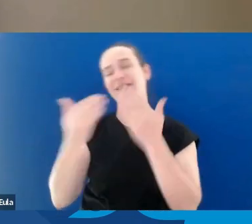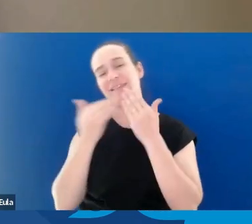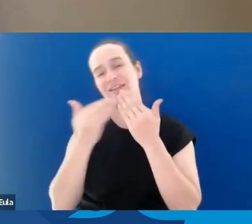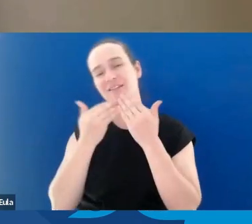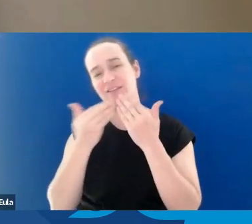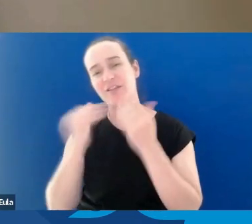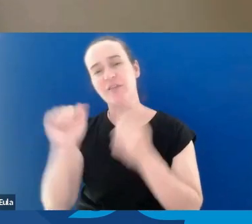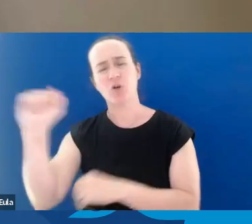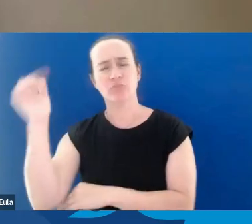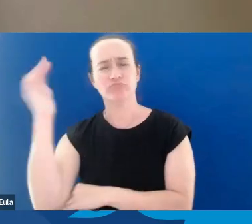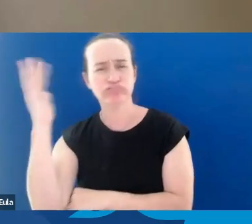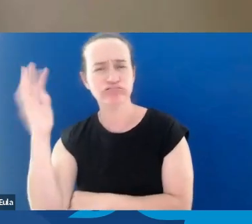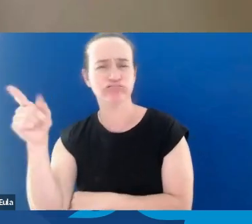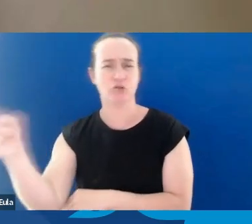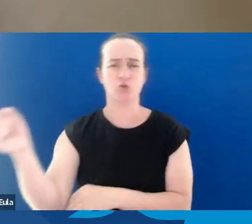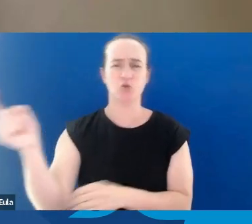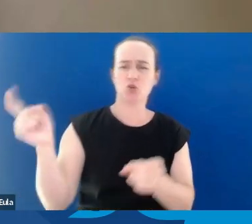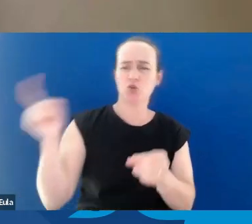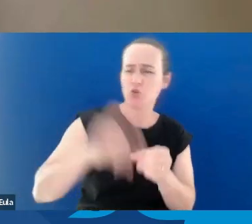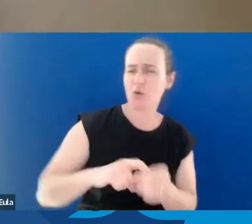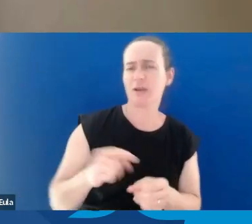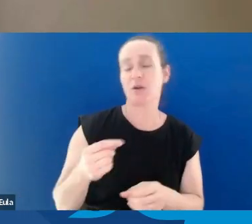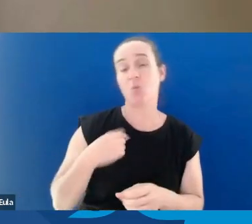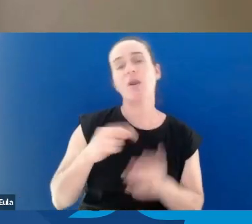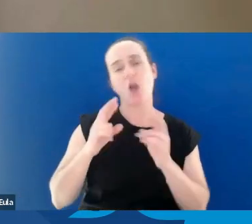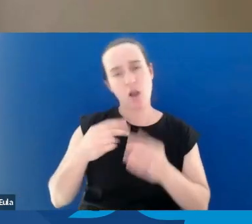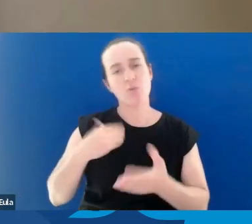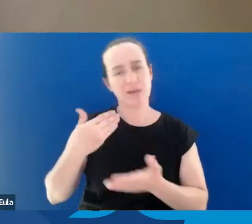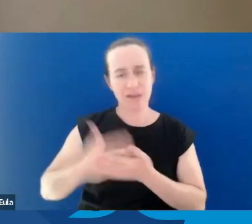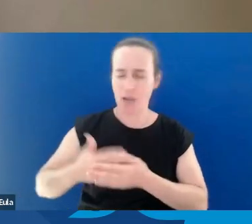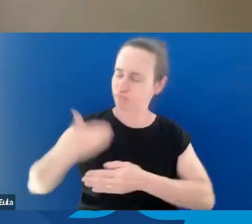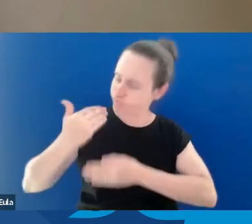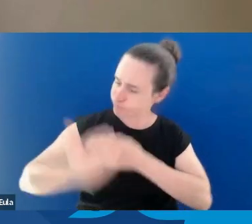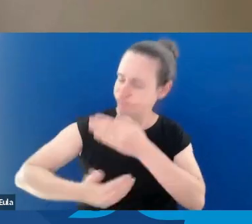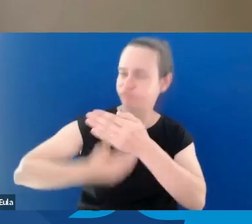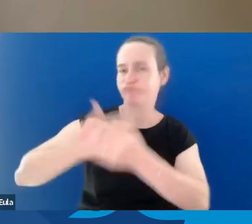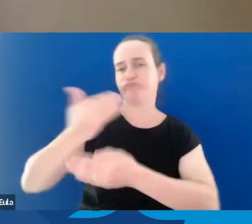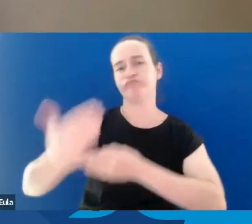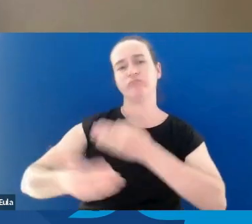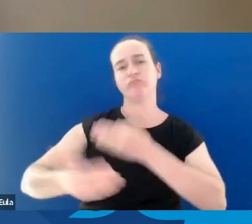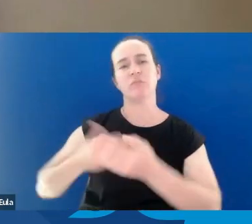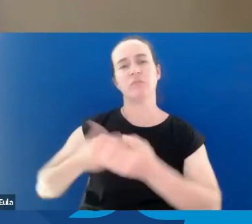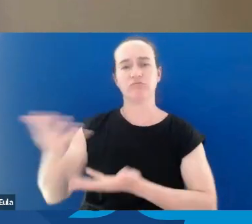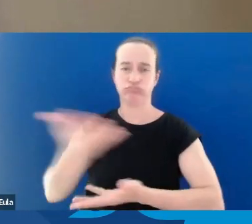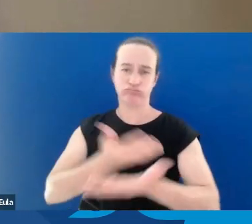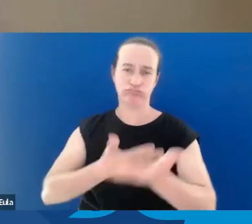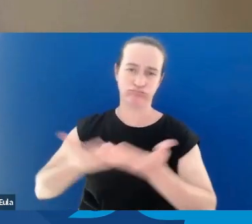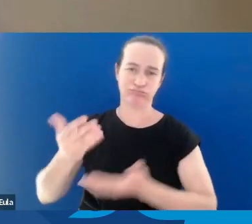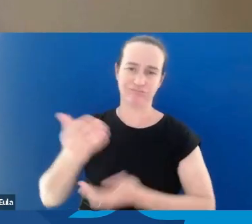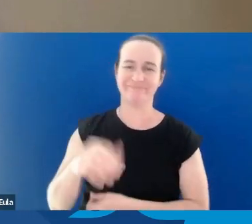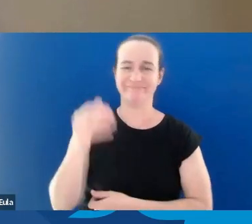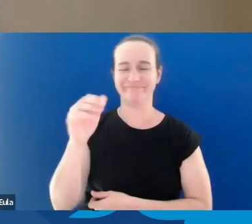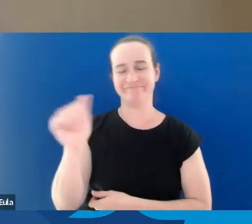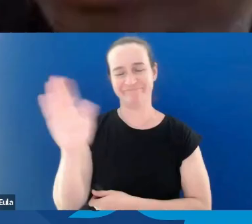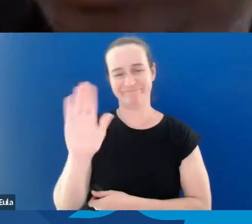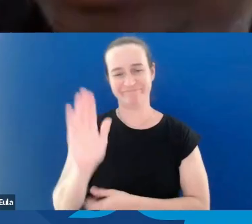inputs, your attendance, and we hope to carry on this conversation with you in various platforms. Good day.